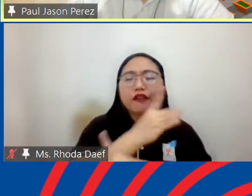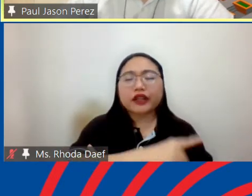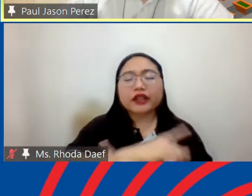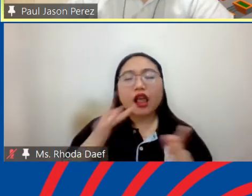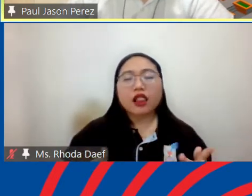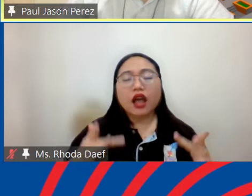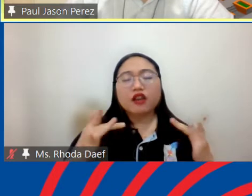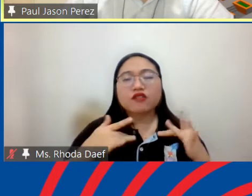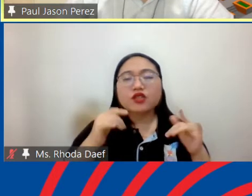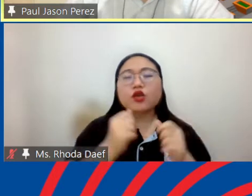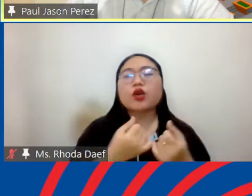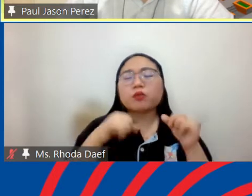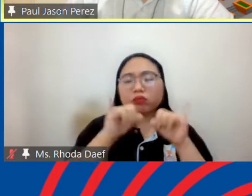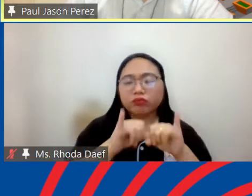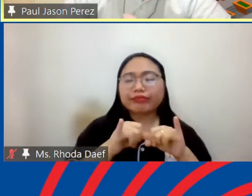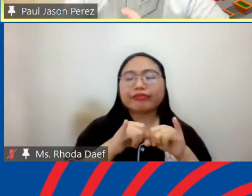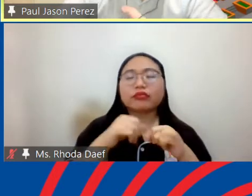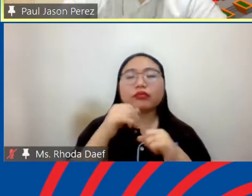them.